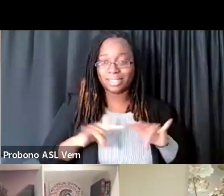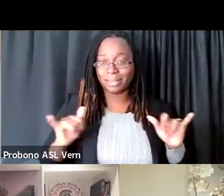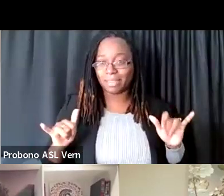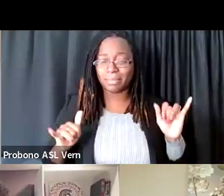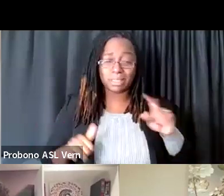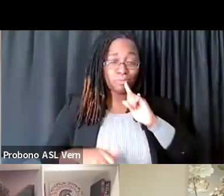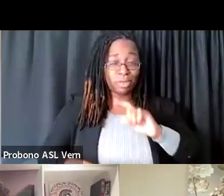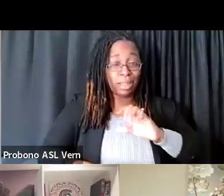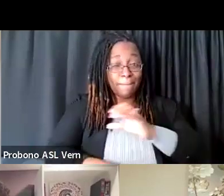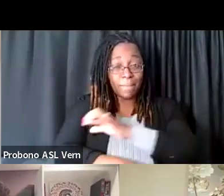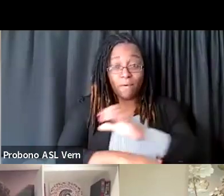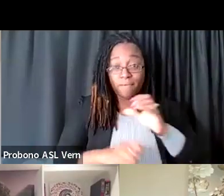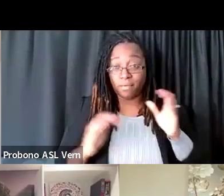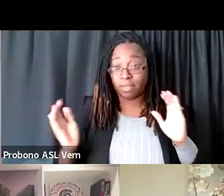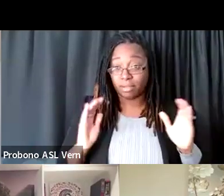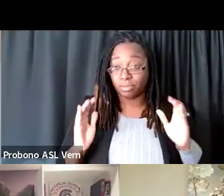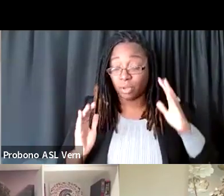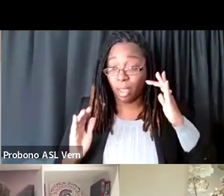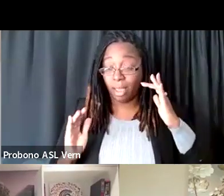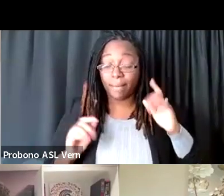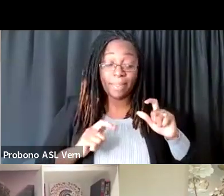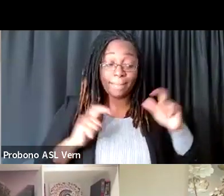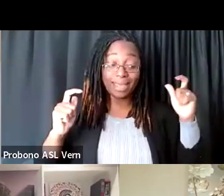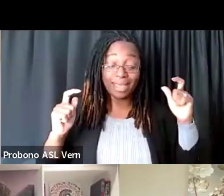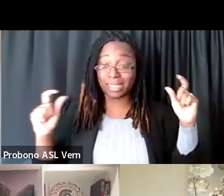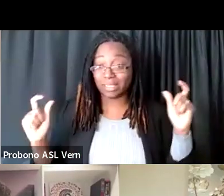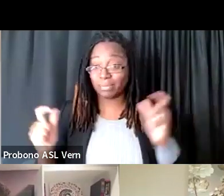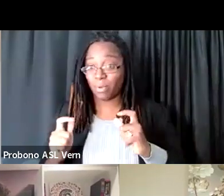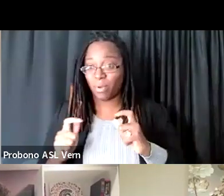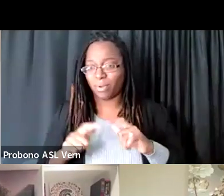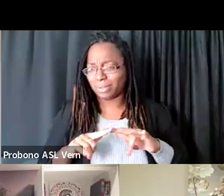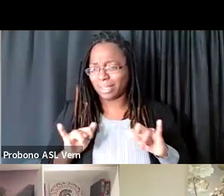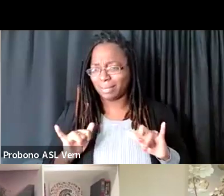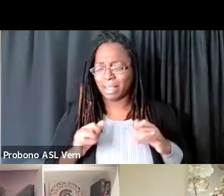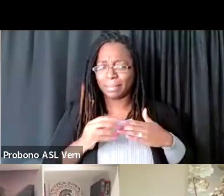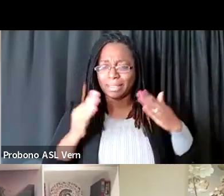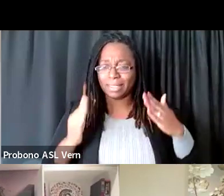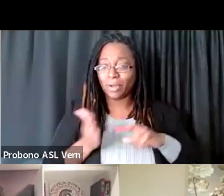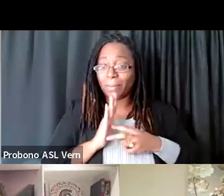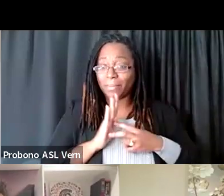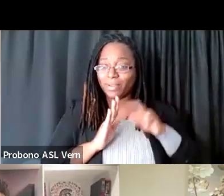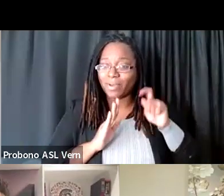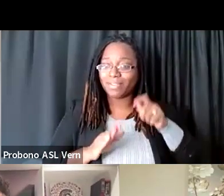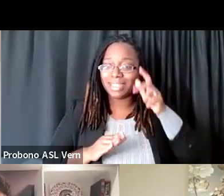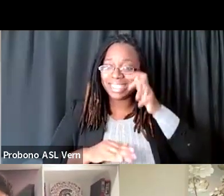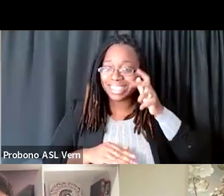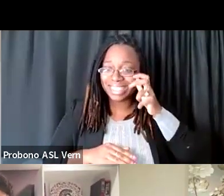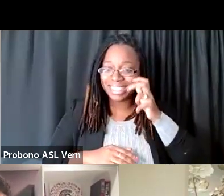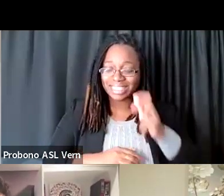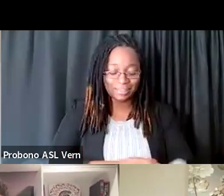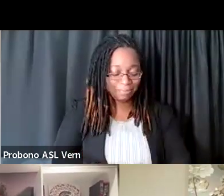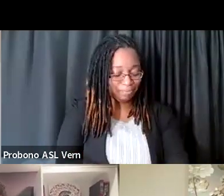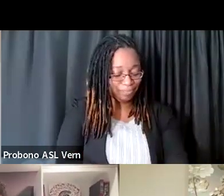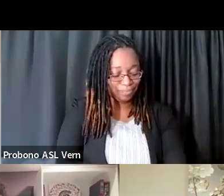analogy, because being big and small at the same time as a leader is about listening, right?